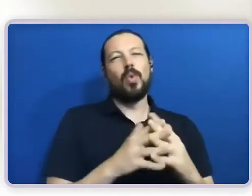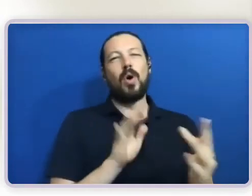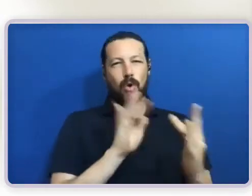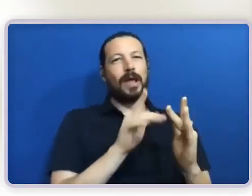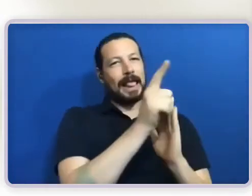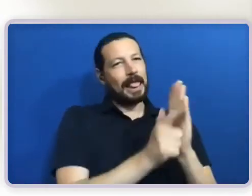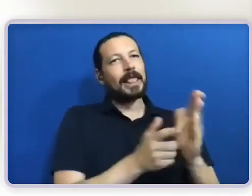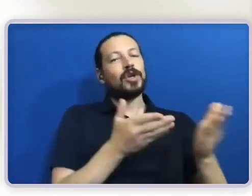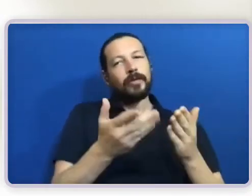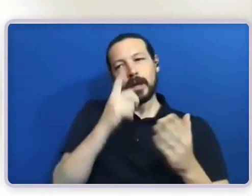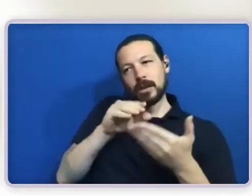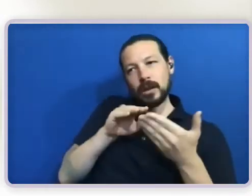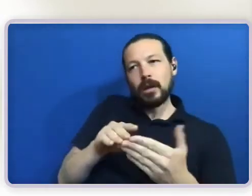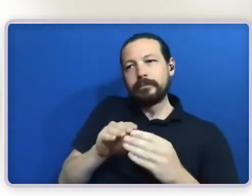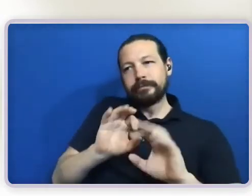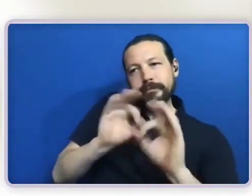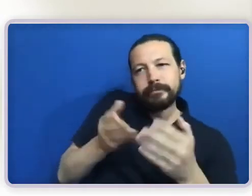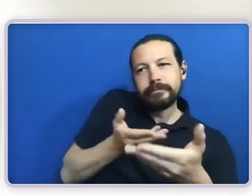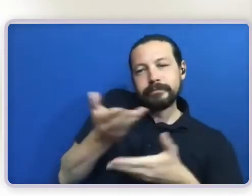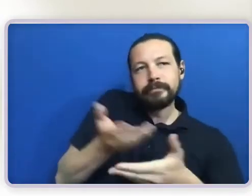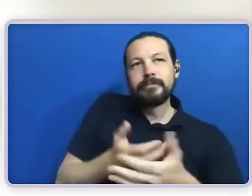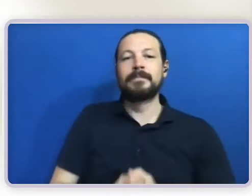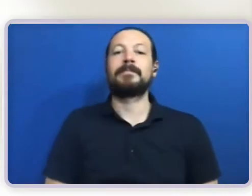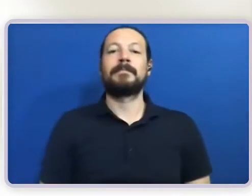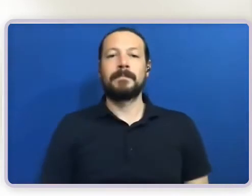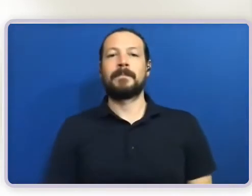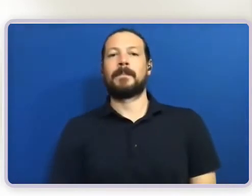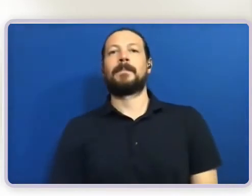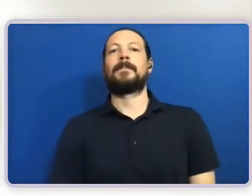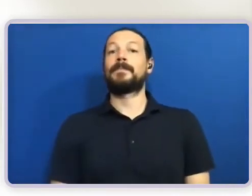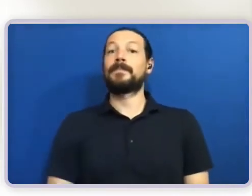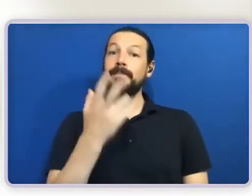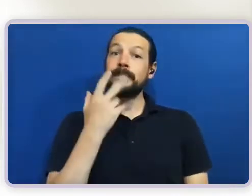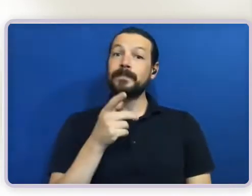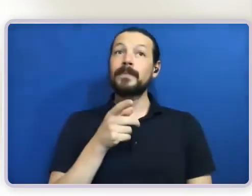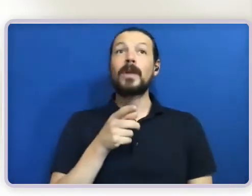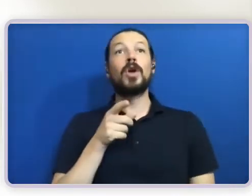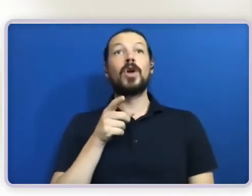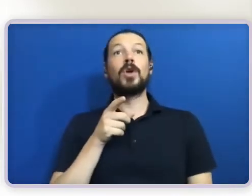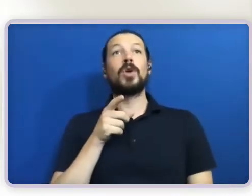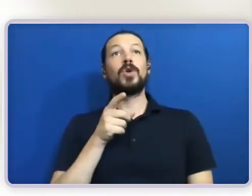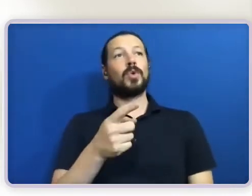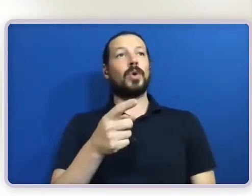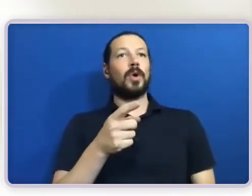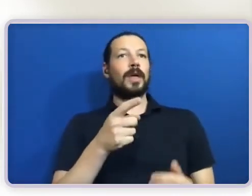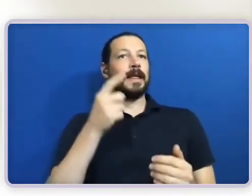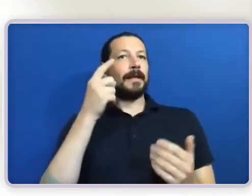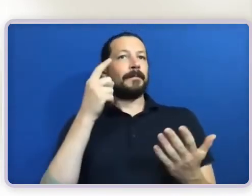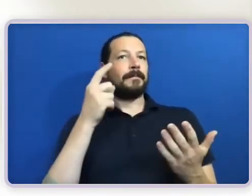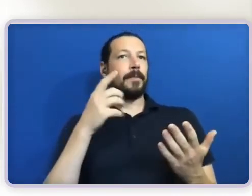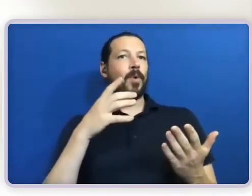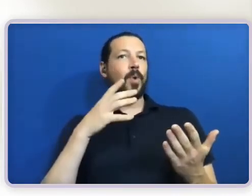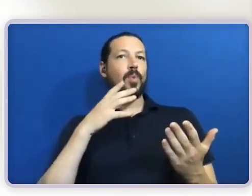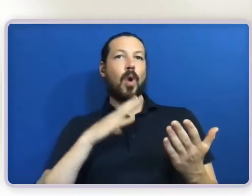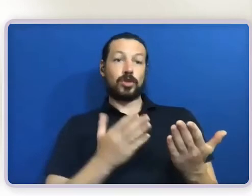Another time to get legal support would be if you know that you want to keep your story or submission or parts of it